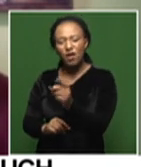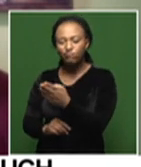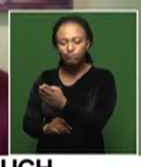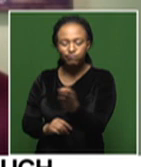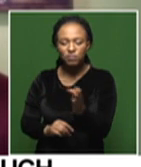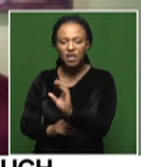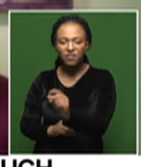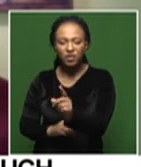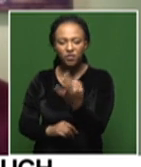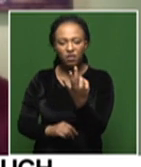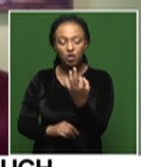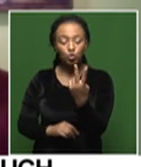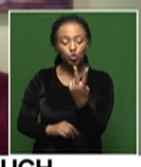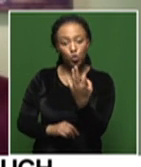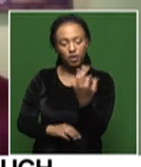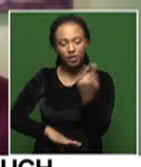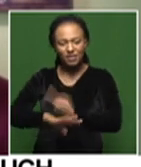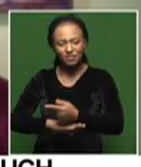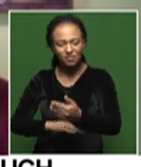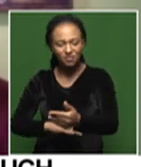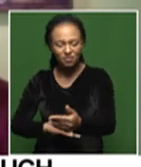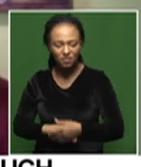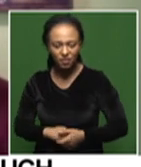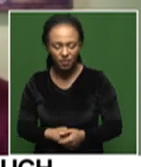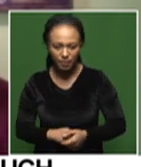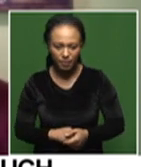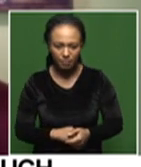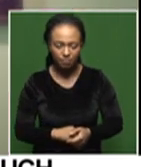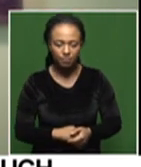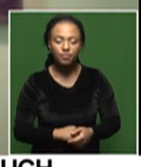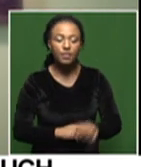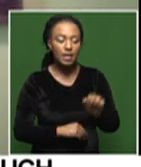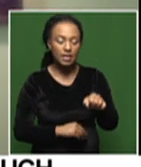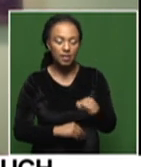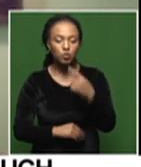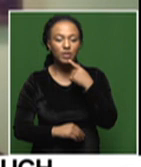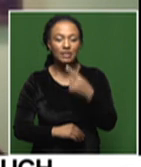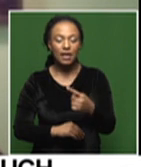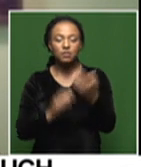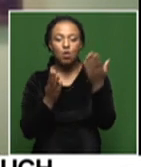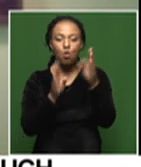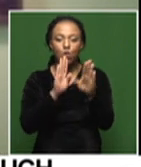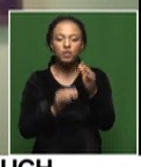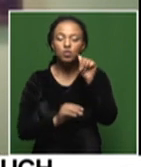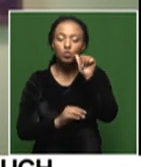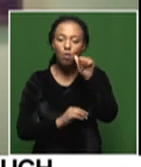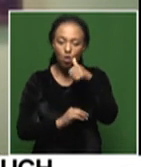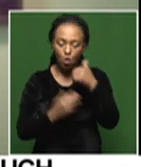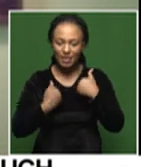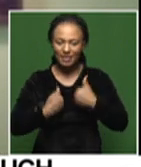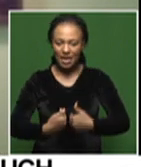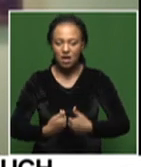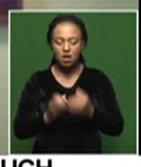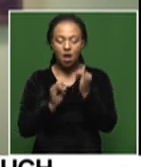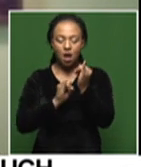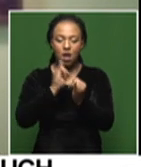offer? Well, I suppose the one thing to mention is that we start the auction tomorrow, Sunday, at 11 o'clock with a